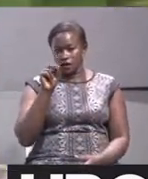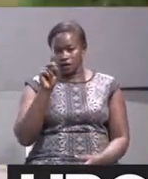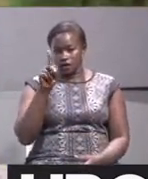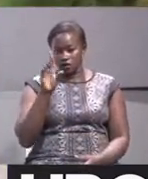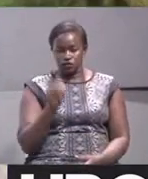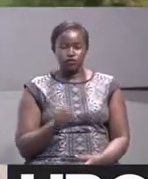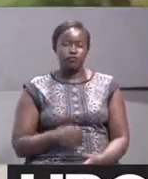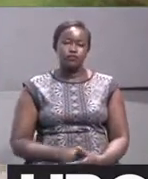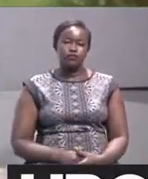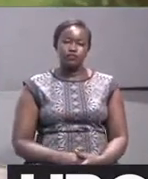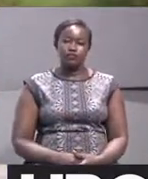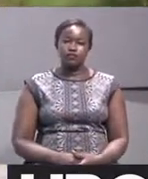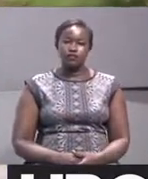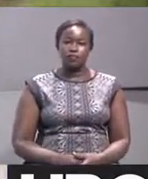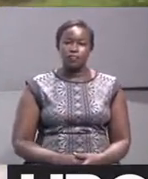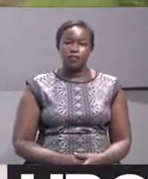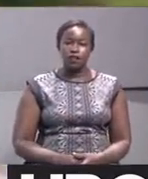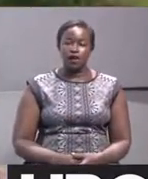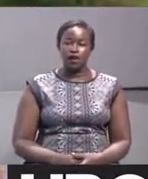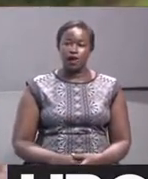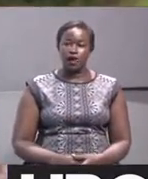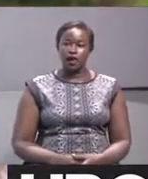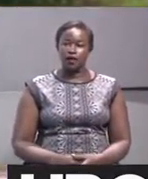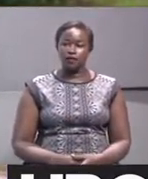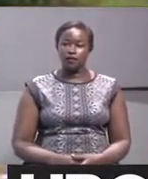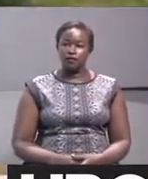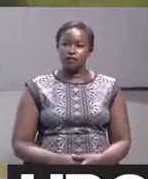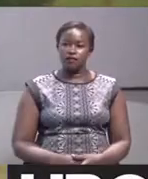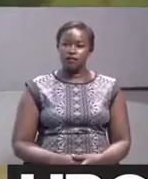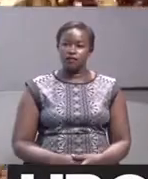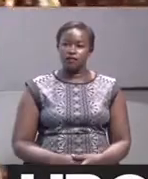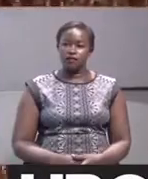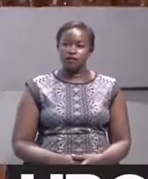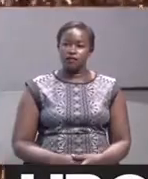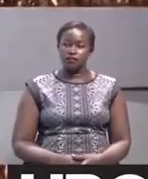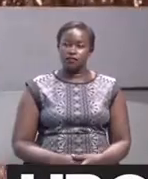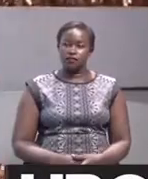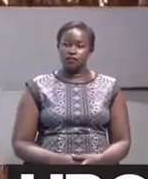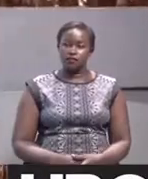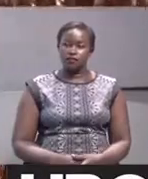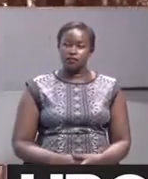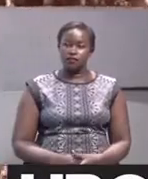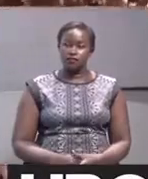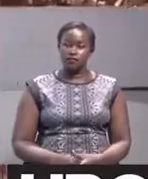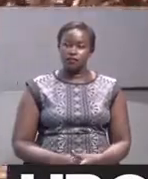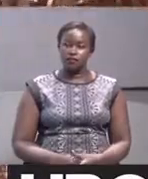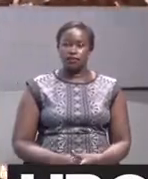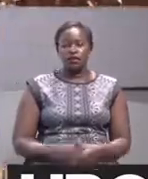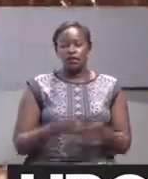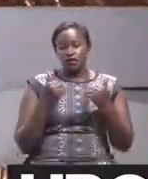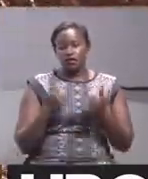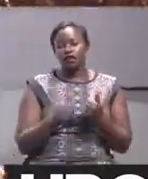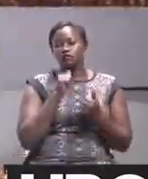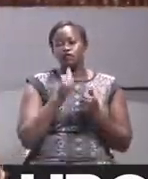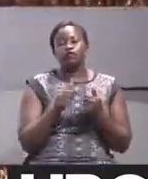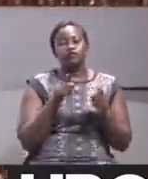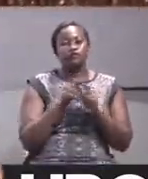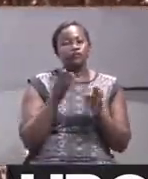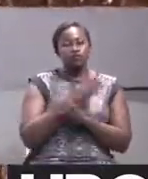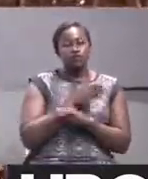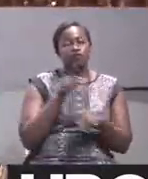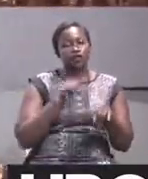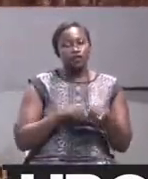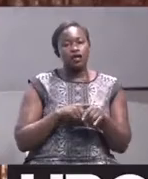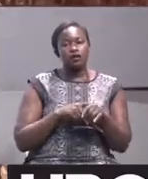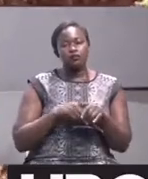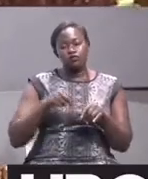Rainfall is the most important climatic variable for planning and management of rain-fed agriculture. Unlike before, the onset of rain in the